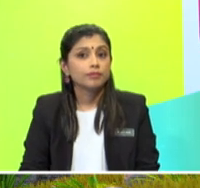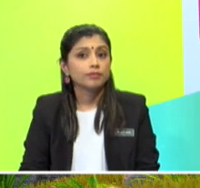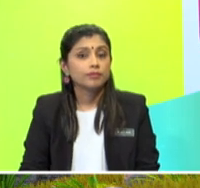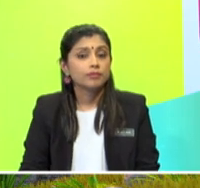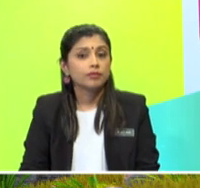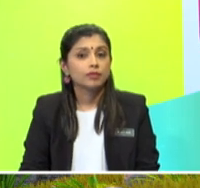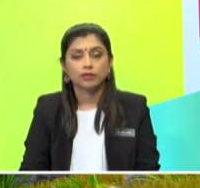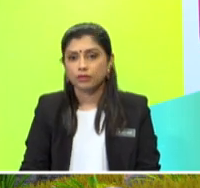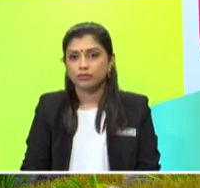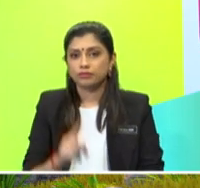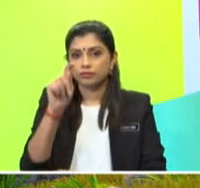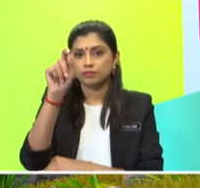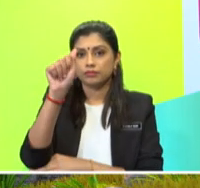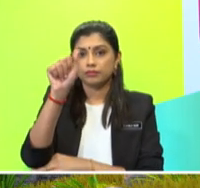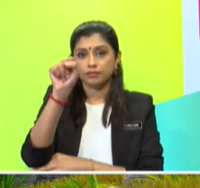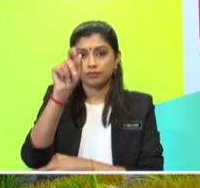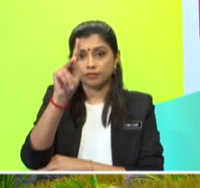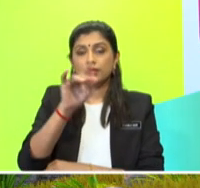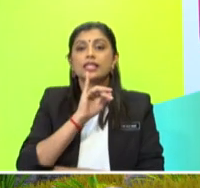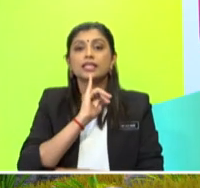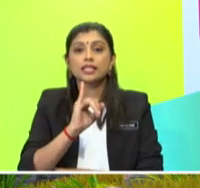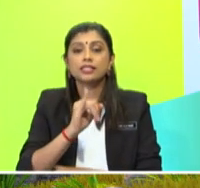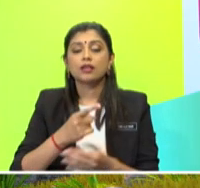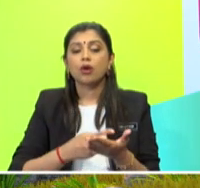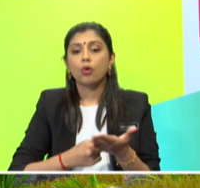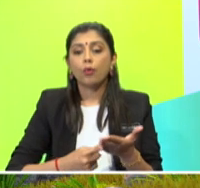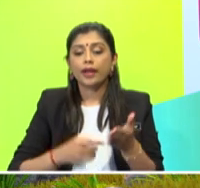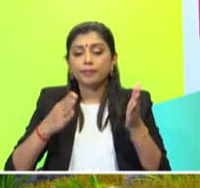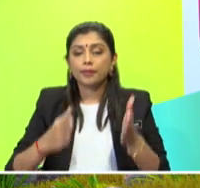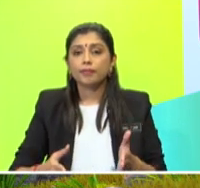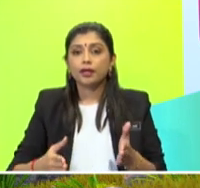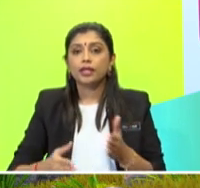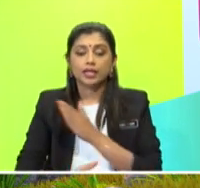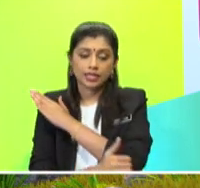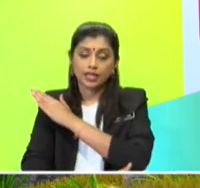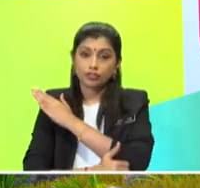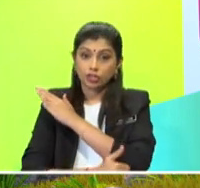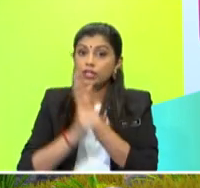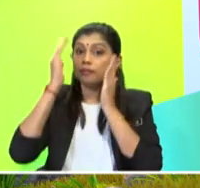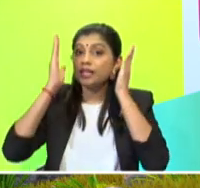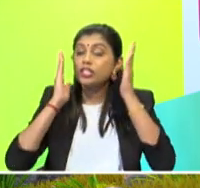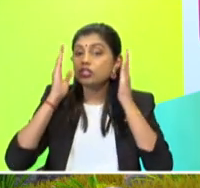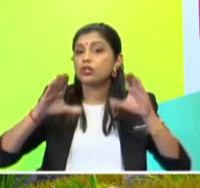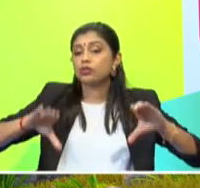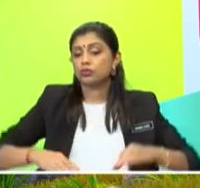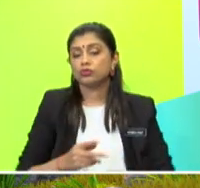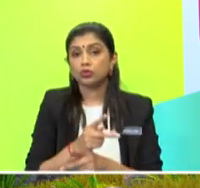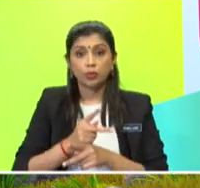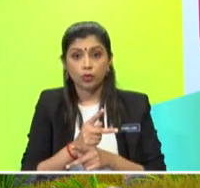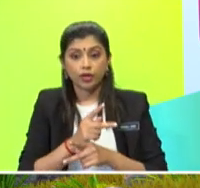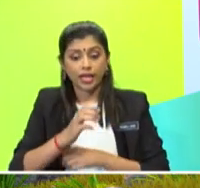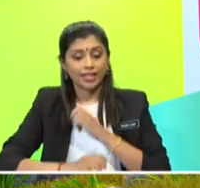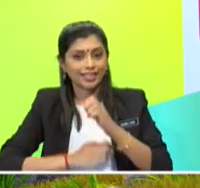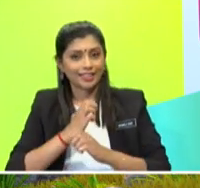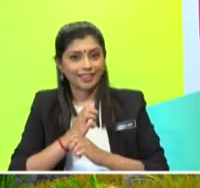Madam, mm-hmm. the task from the question is what people in my country, Malaysia, do to protect the planet. Yes, now